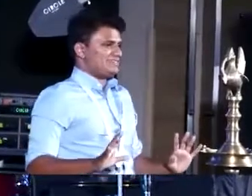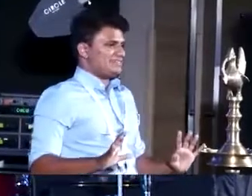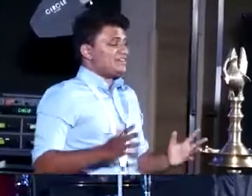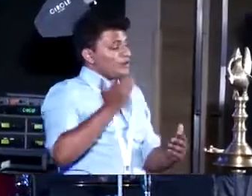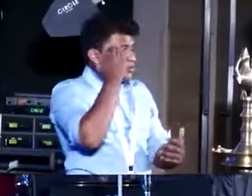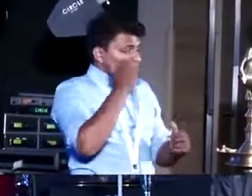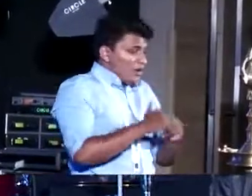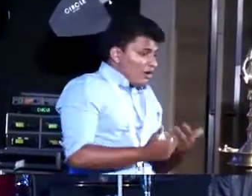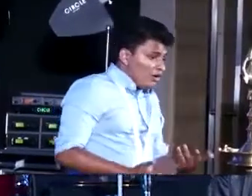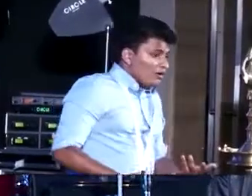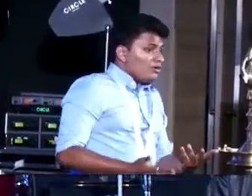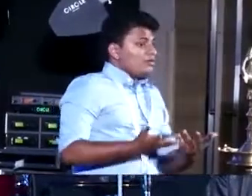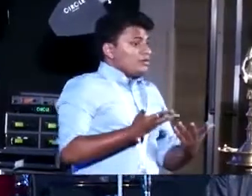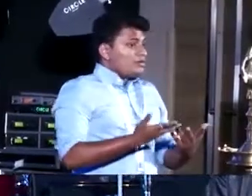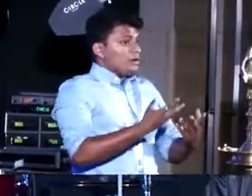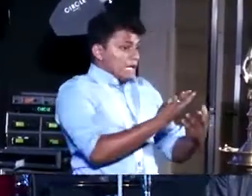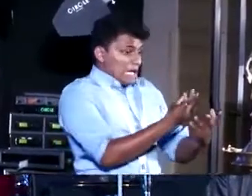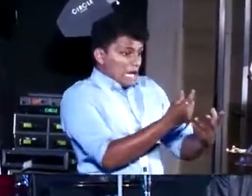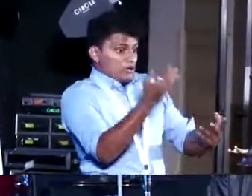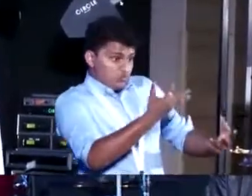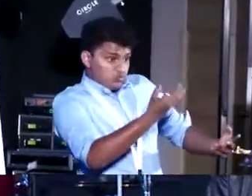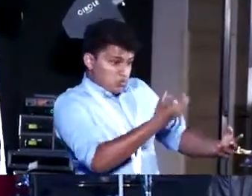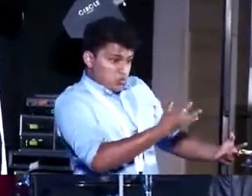it, but it is measured by the number of new people who